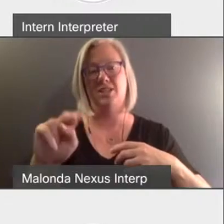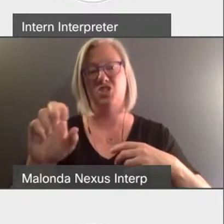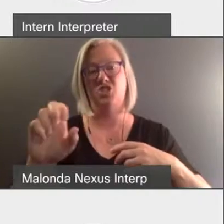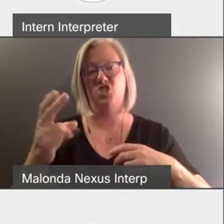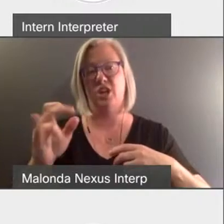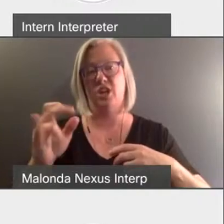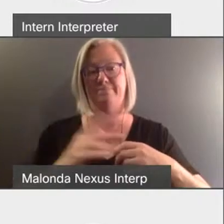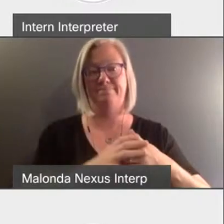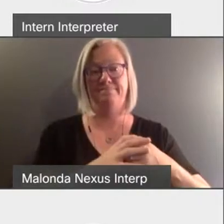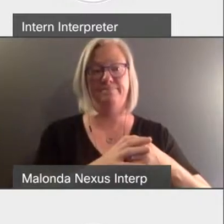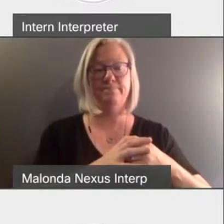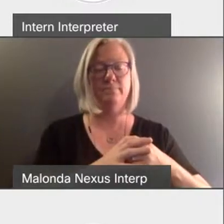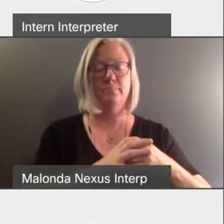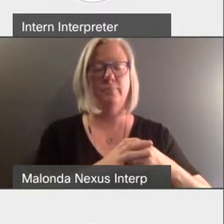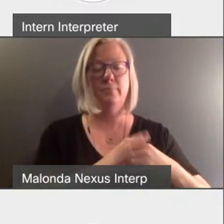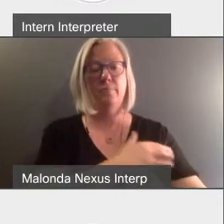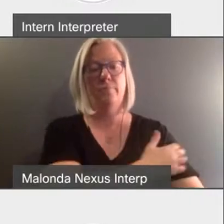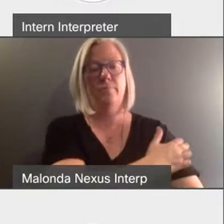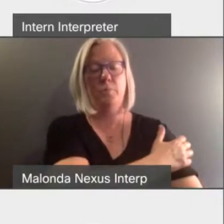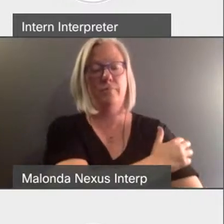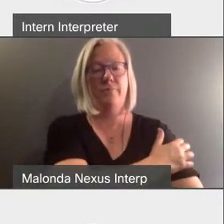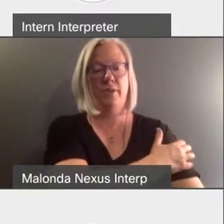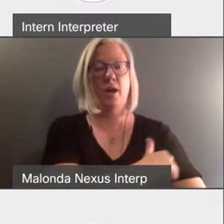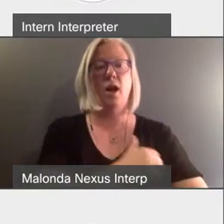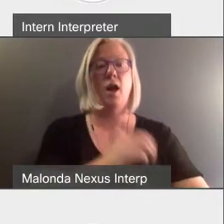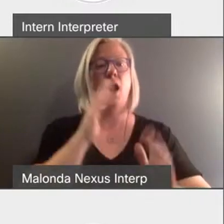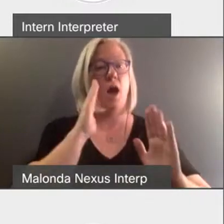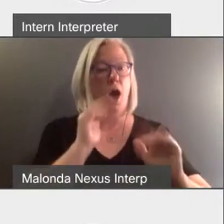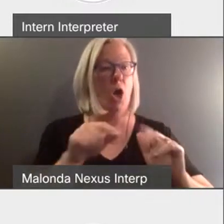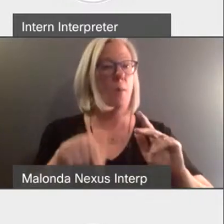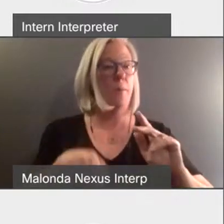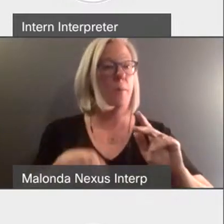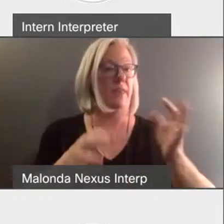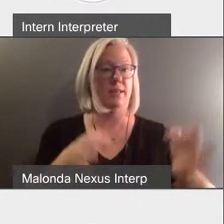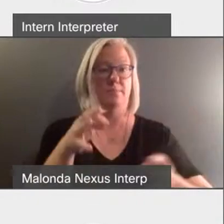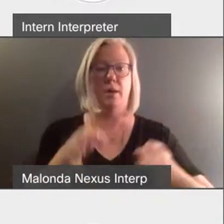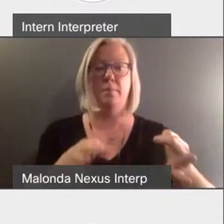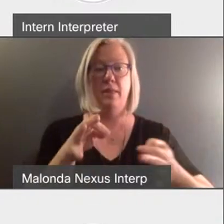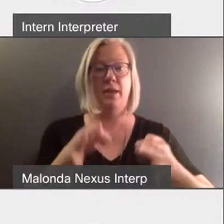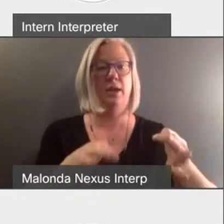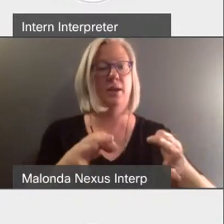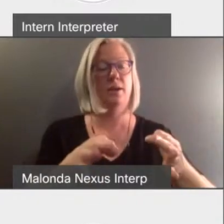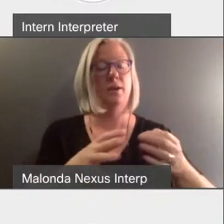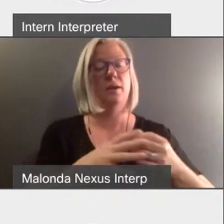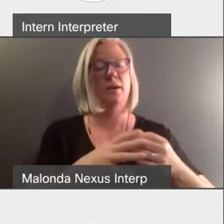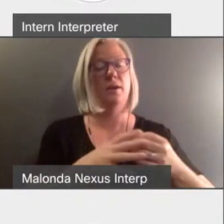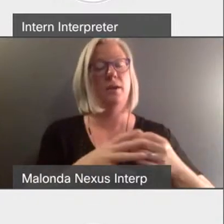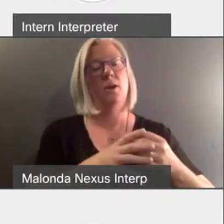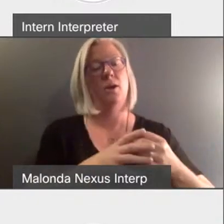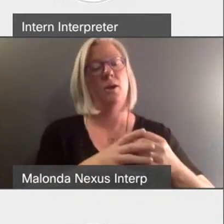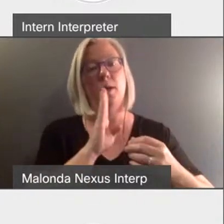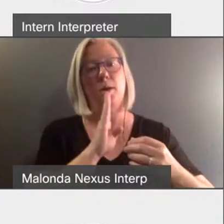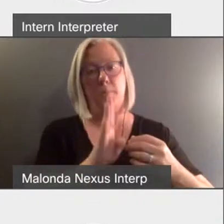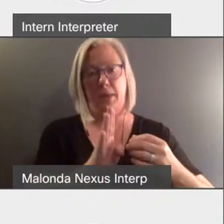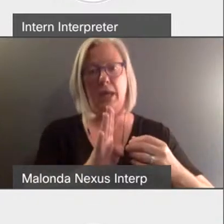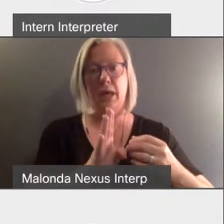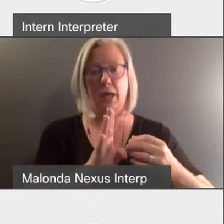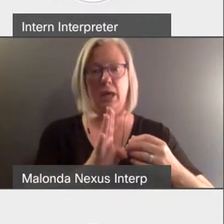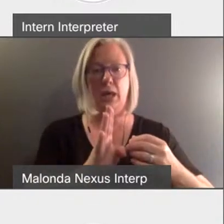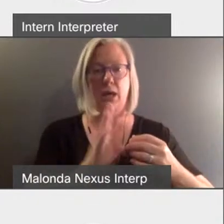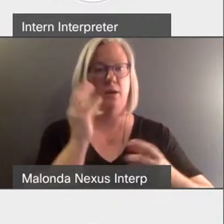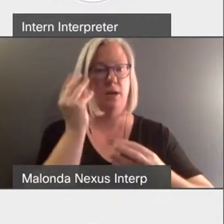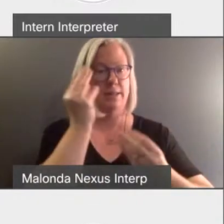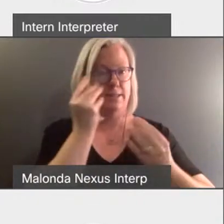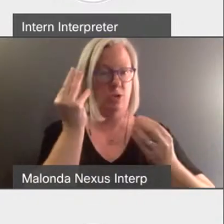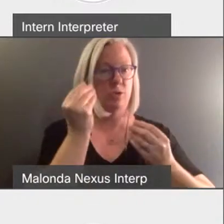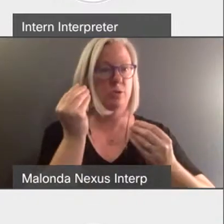I hope that this hearing, these public hearings that are being will be given